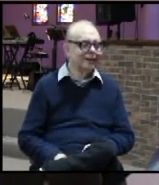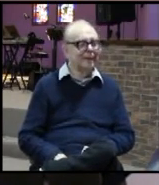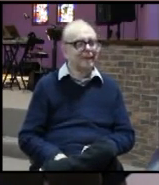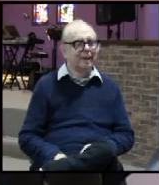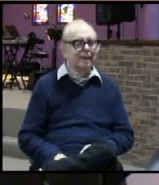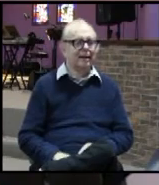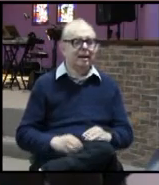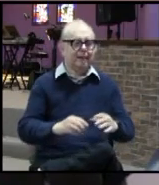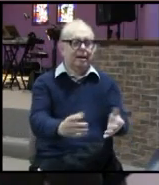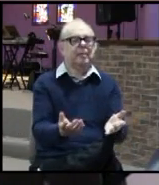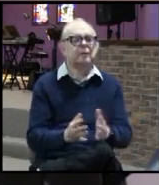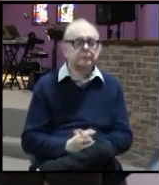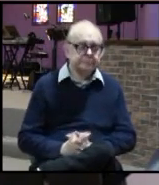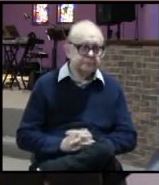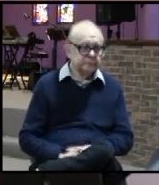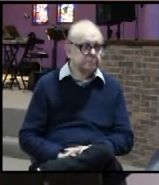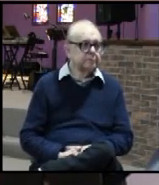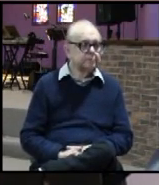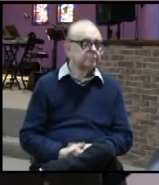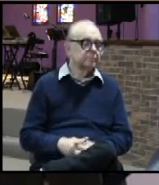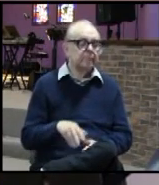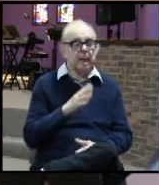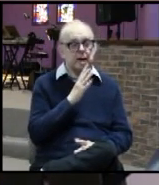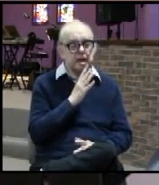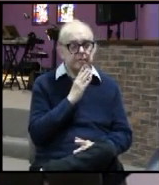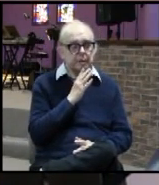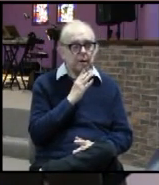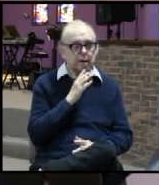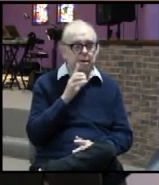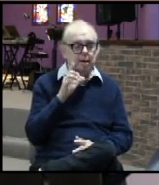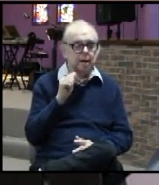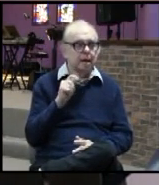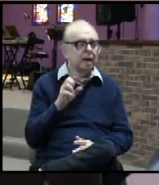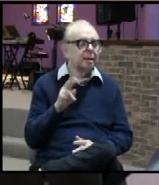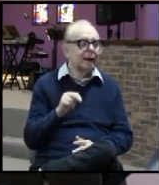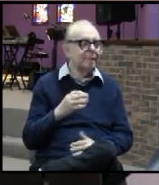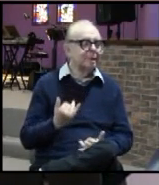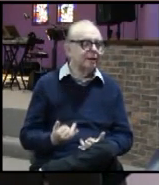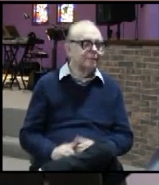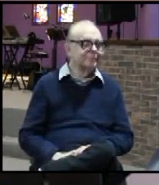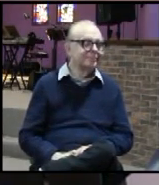It's Emanaeus tuus domini commendo spiritum meum.